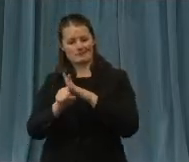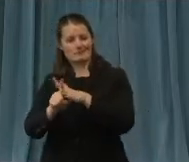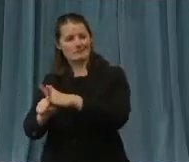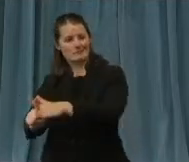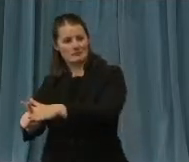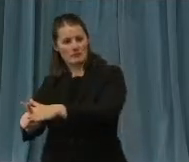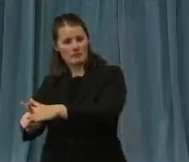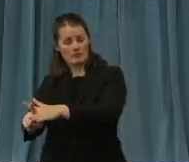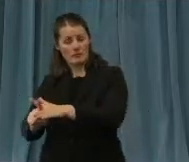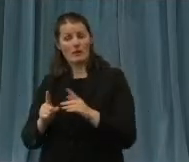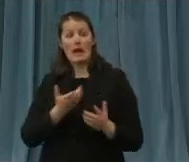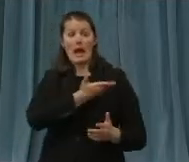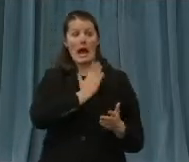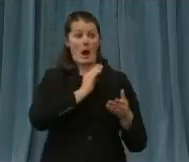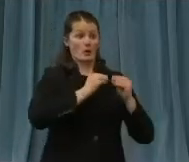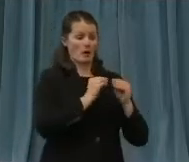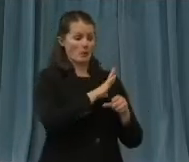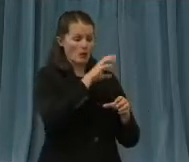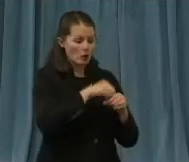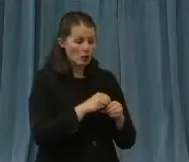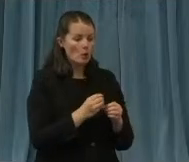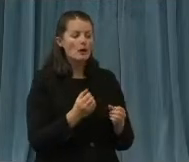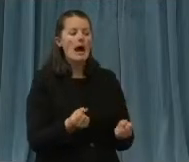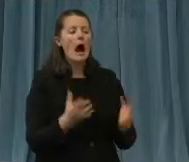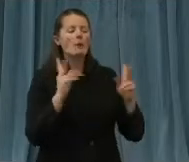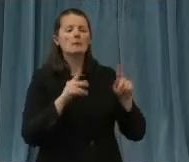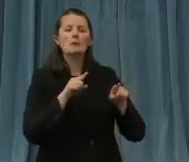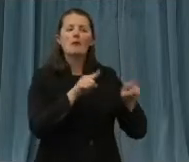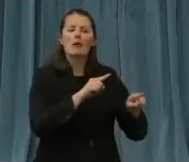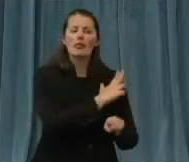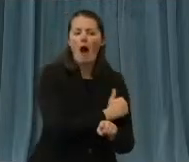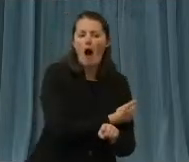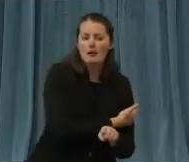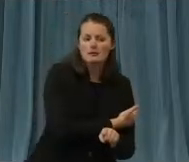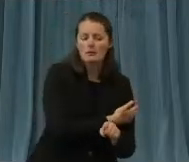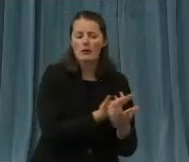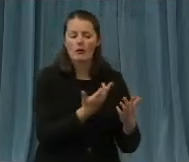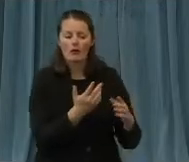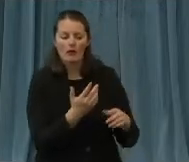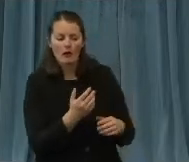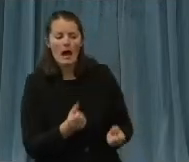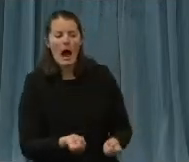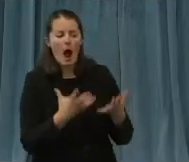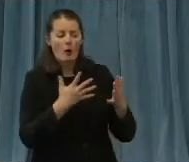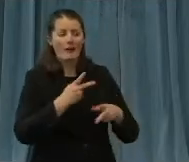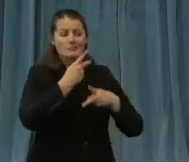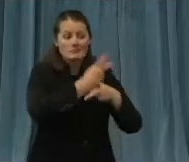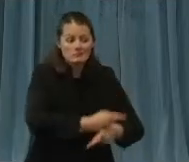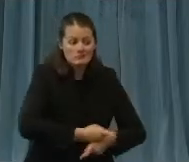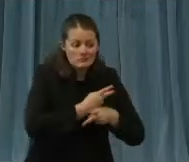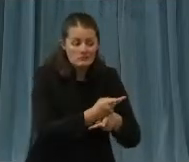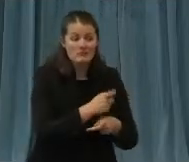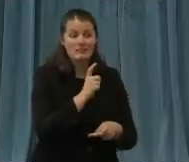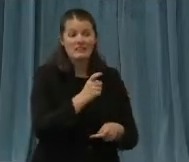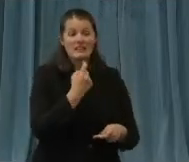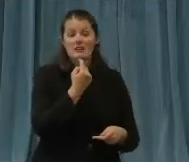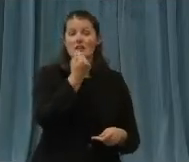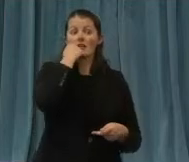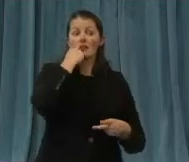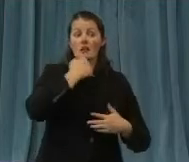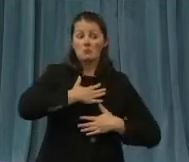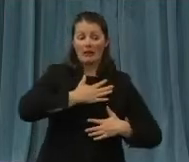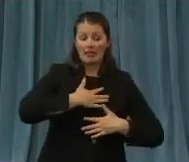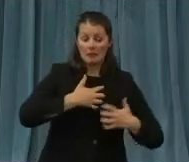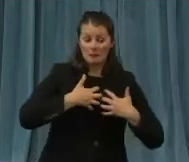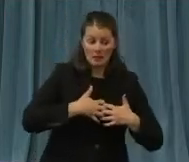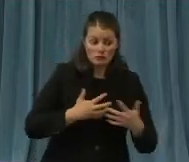at hospitalizations, we're looking at level of severity of these cases, what level of care do they need once they're hospitalized. It's not a single